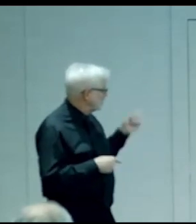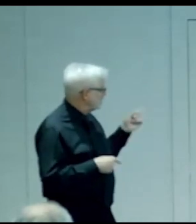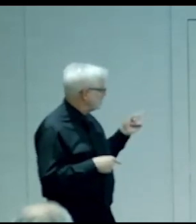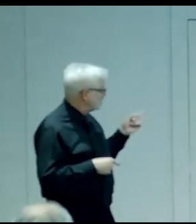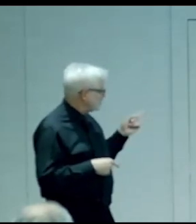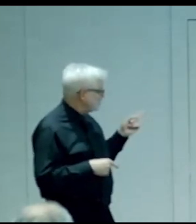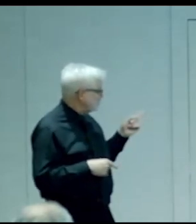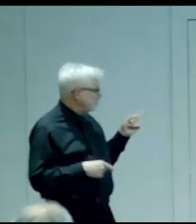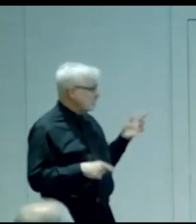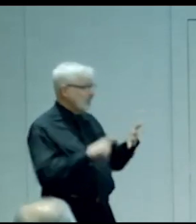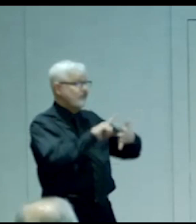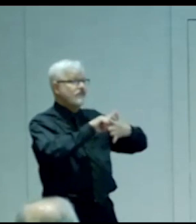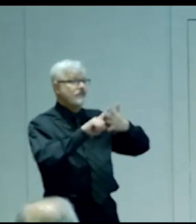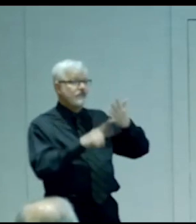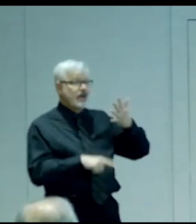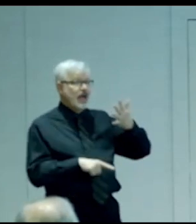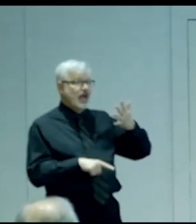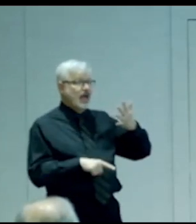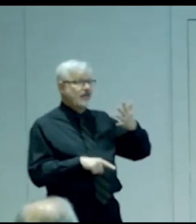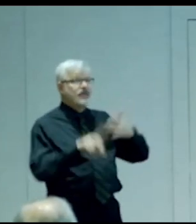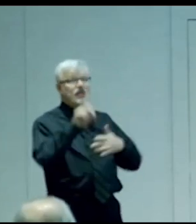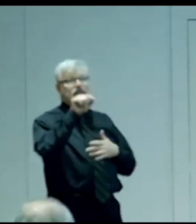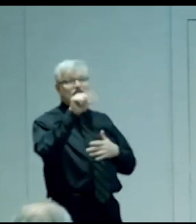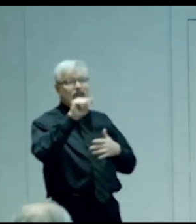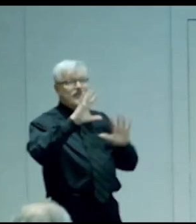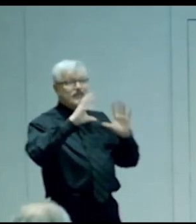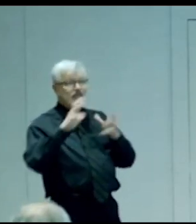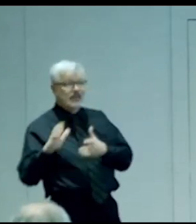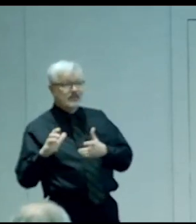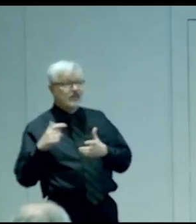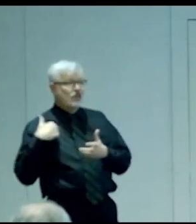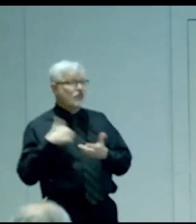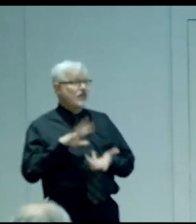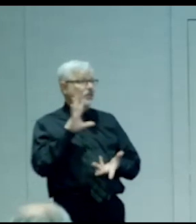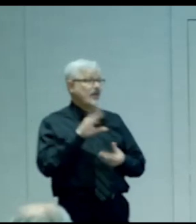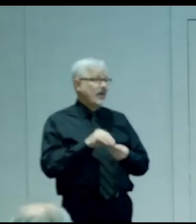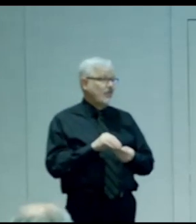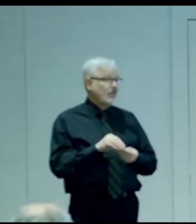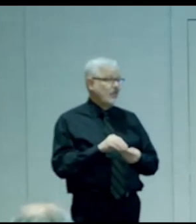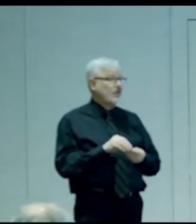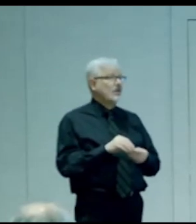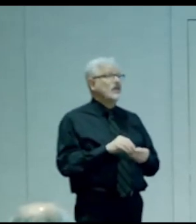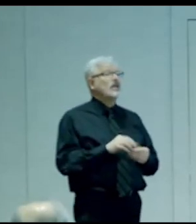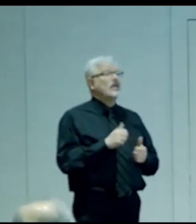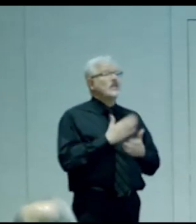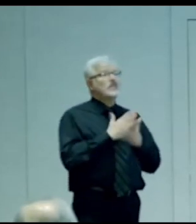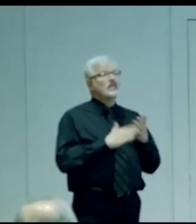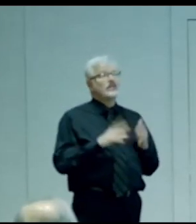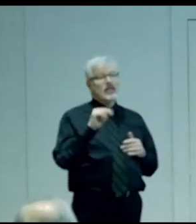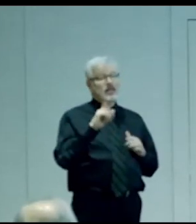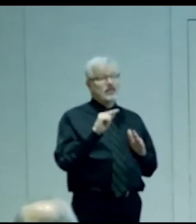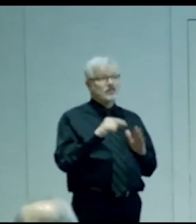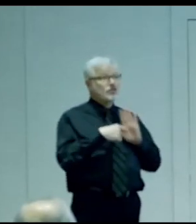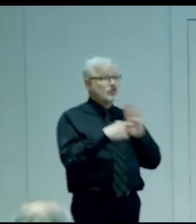found 5 sets of data which we put together. As the piece of data gave us the